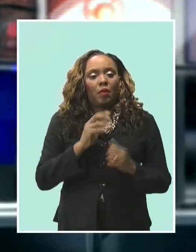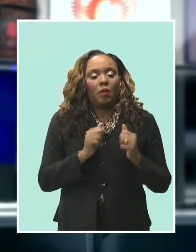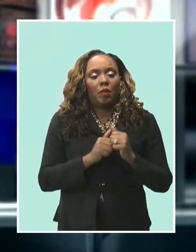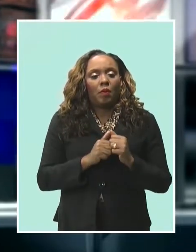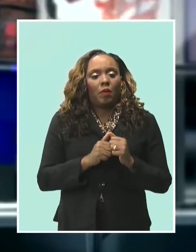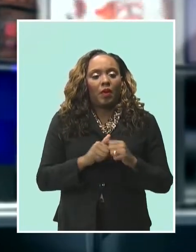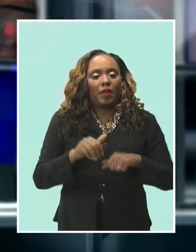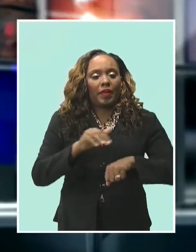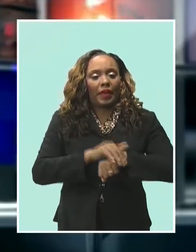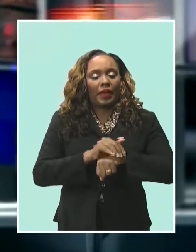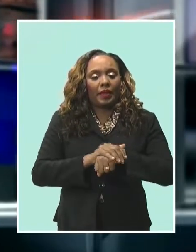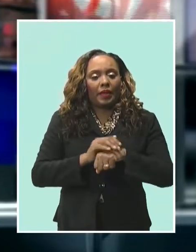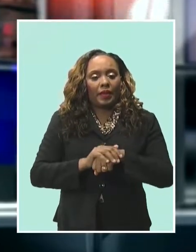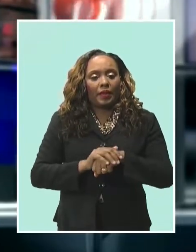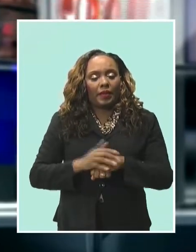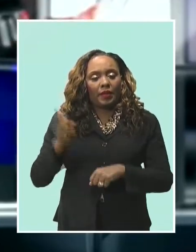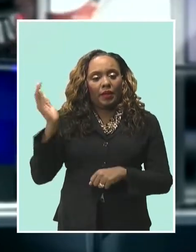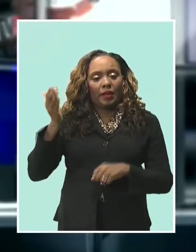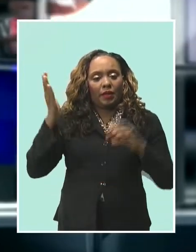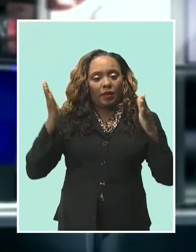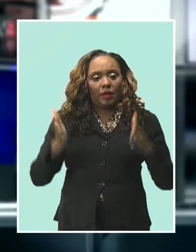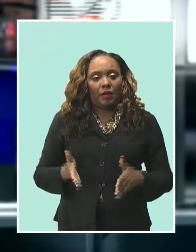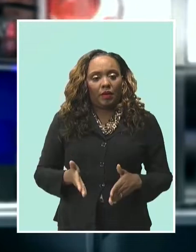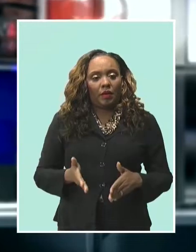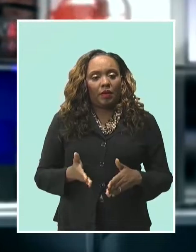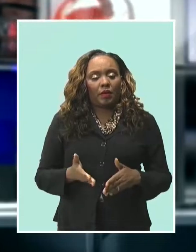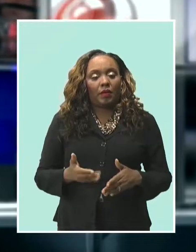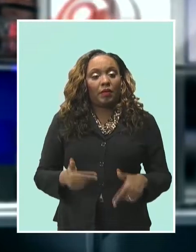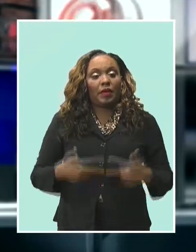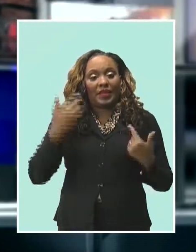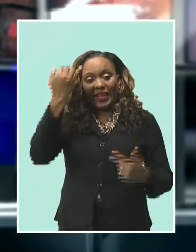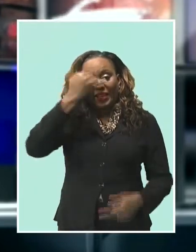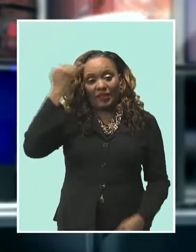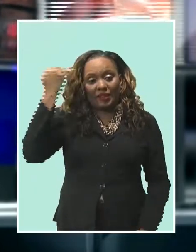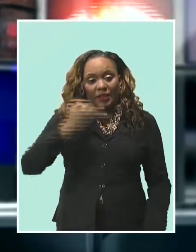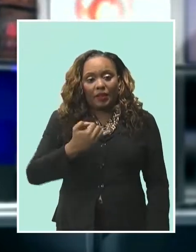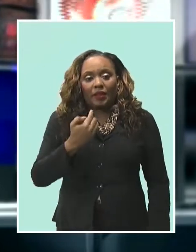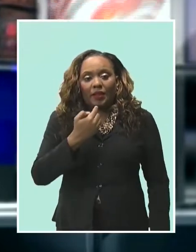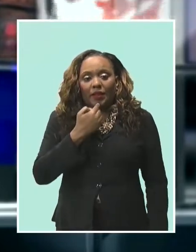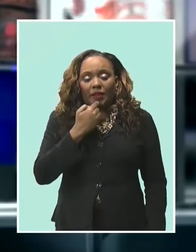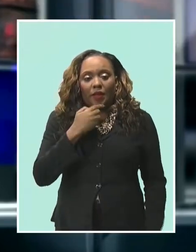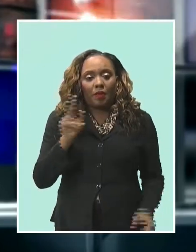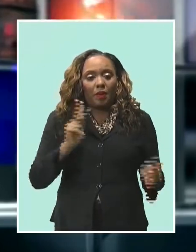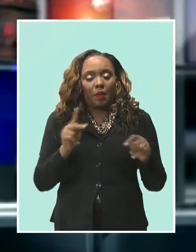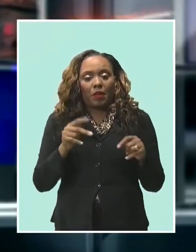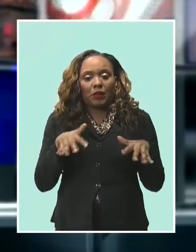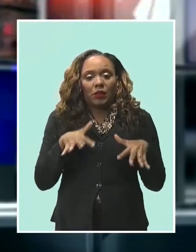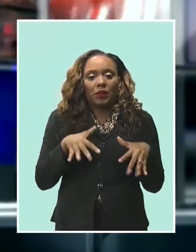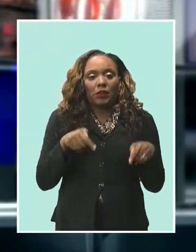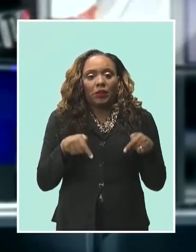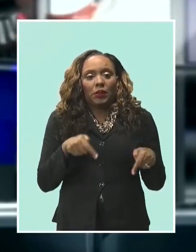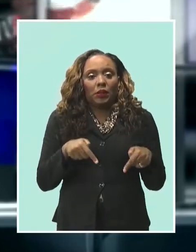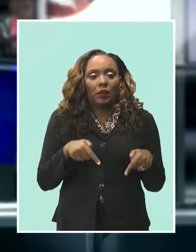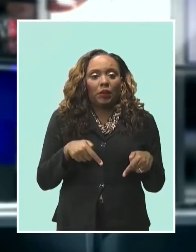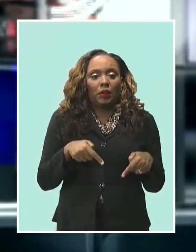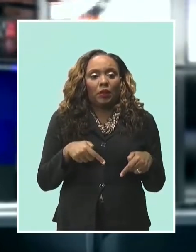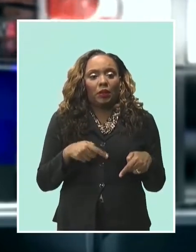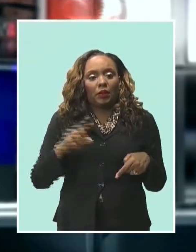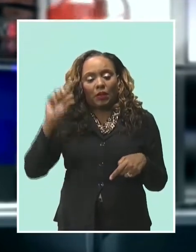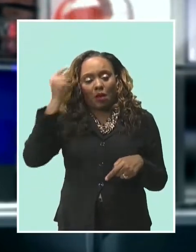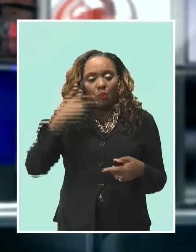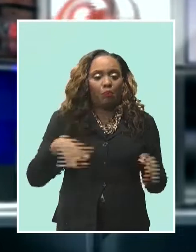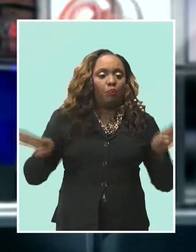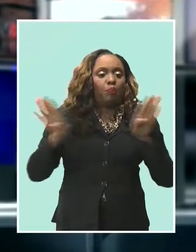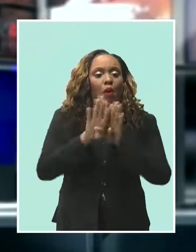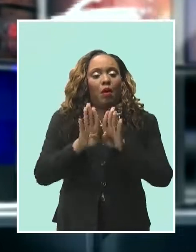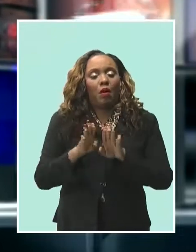to Lisa Ruck, a lecturer in English over there, and she says there were scenes of panic as Italians got word of the government's